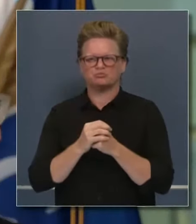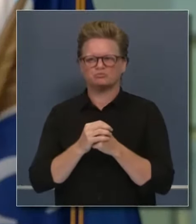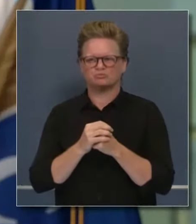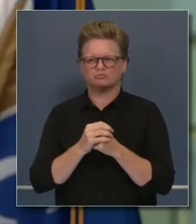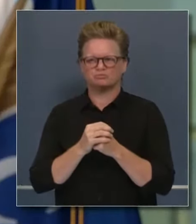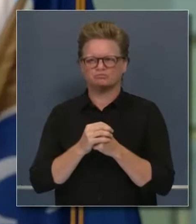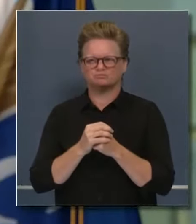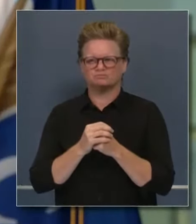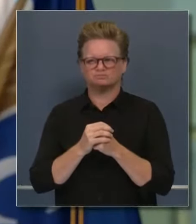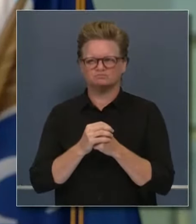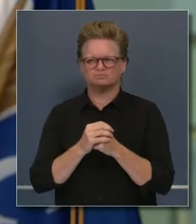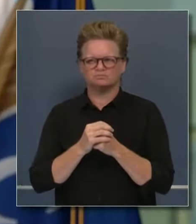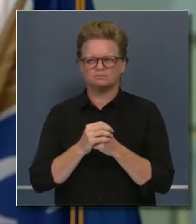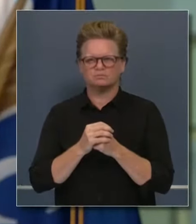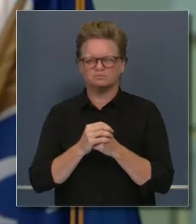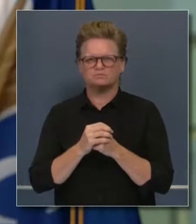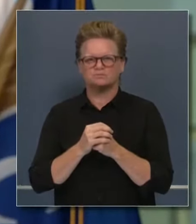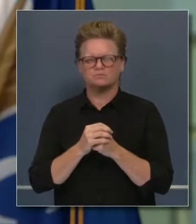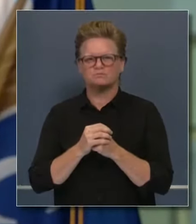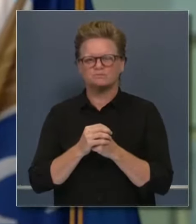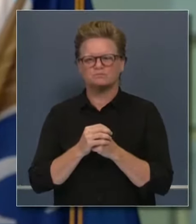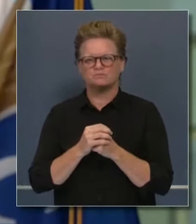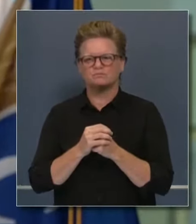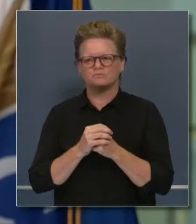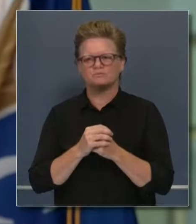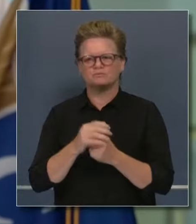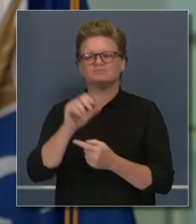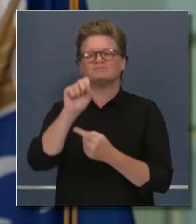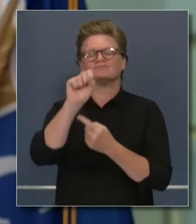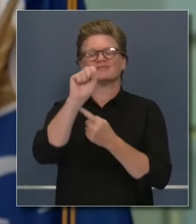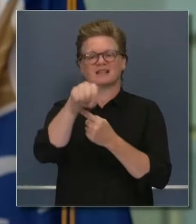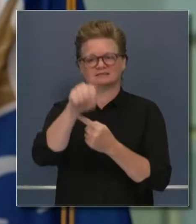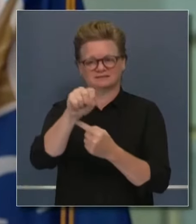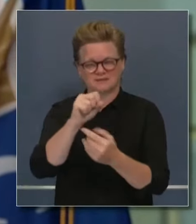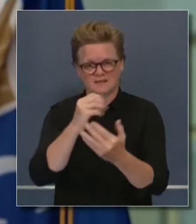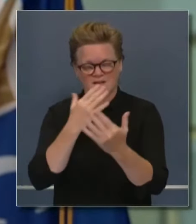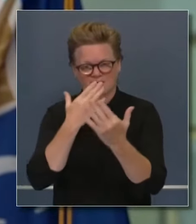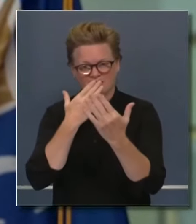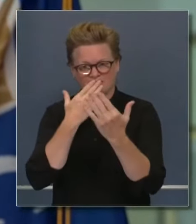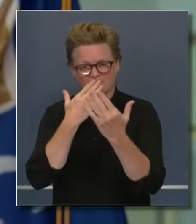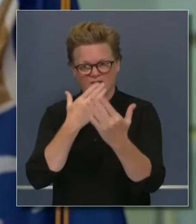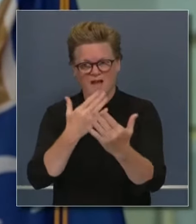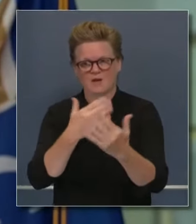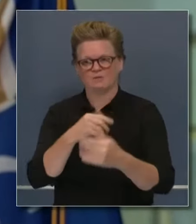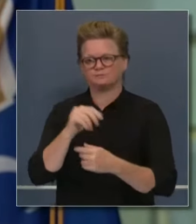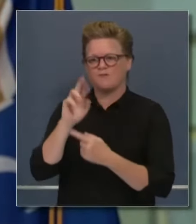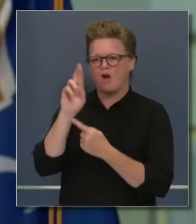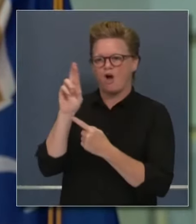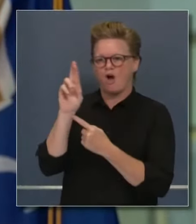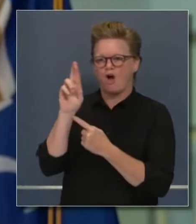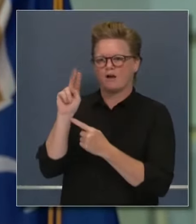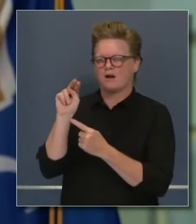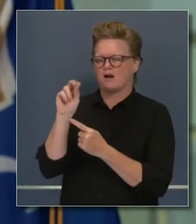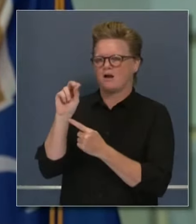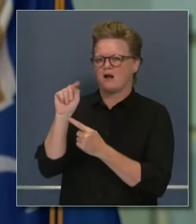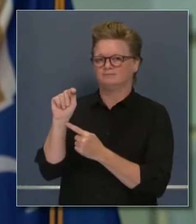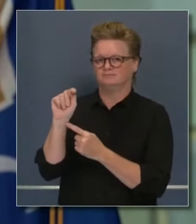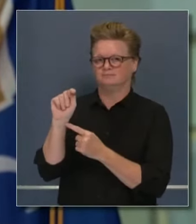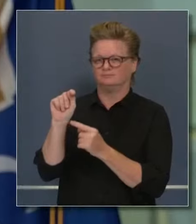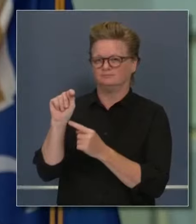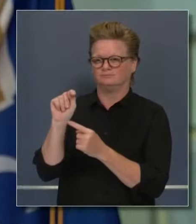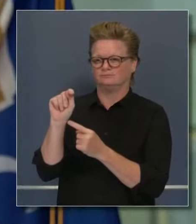Thanks, Governor, and thanks for the question. Indeed, the R0 across the state has dip below 1. It still bounces